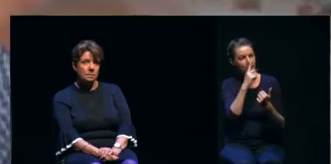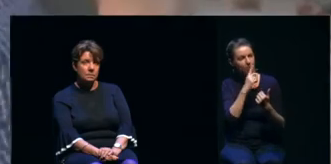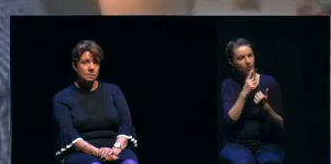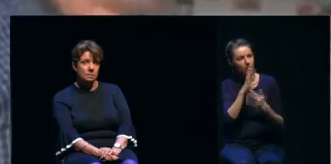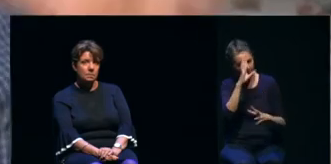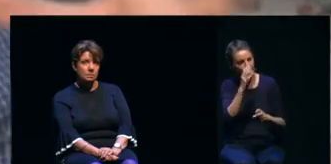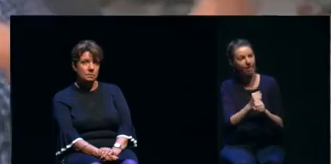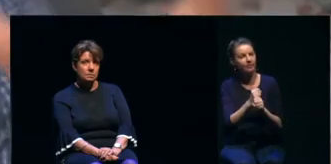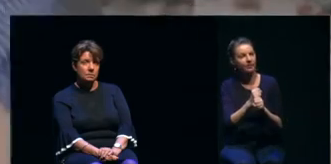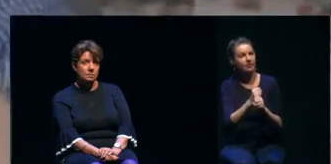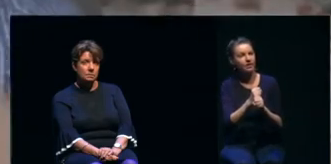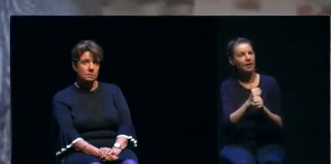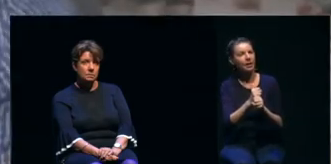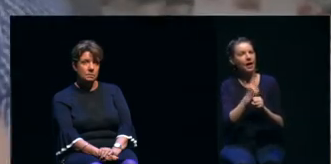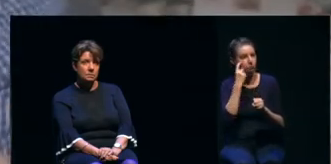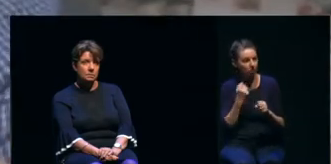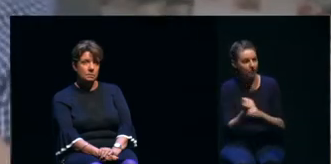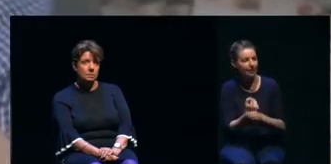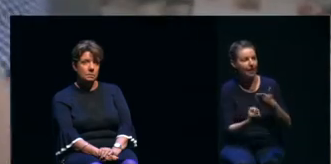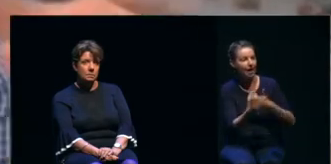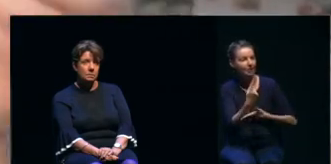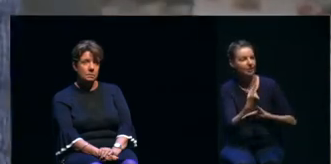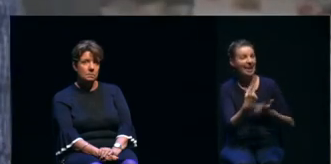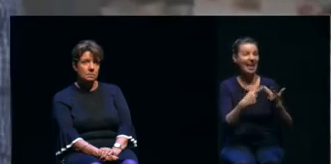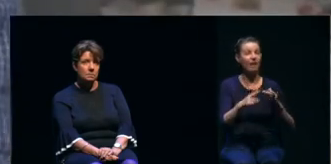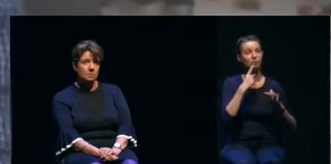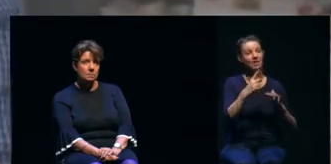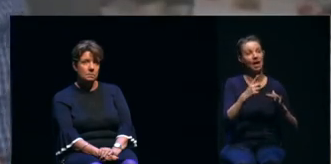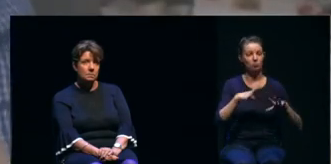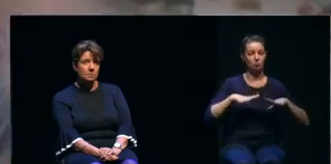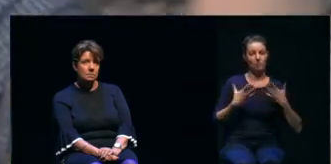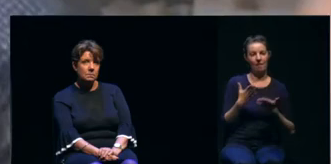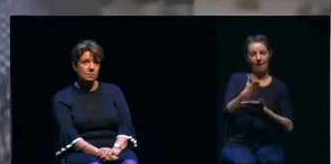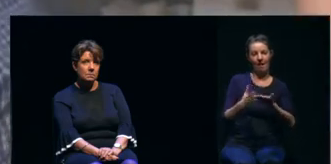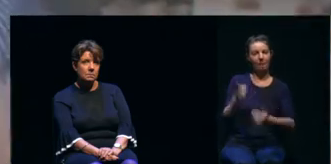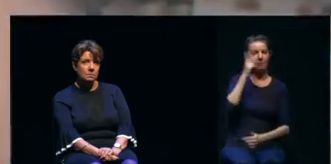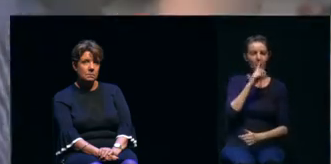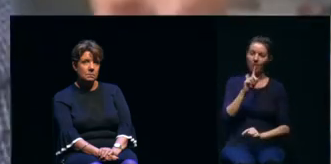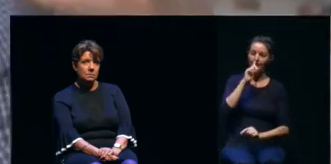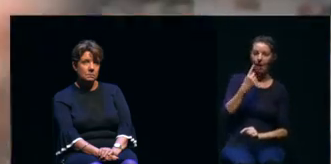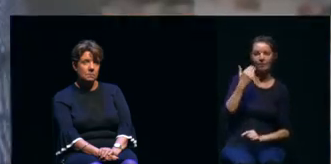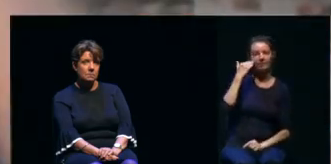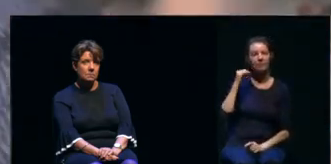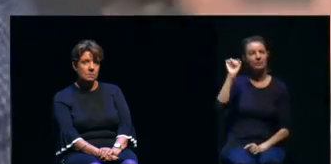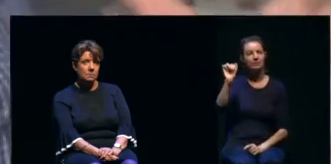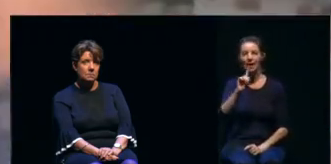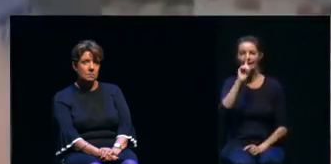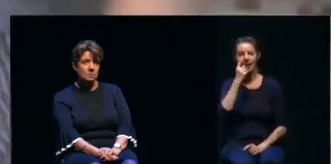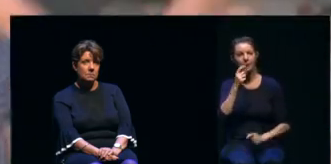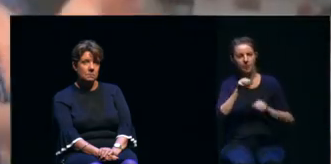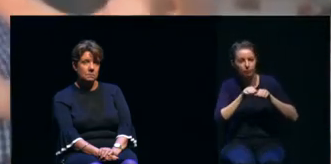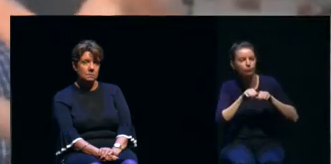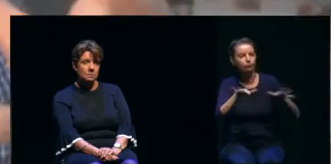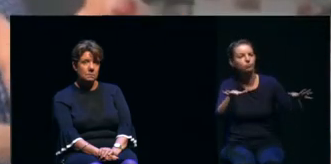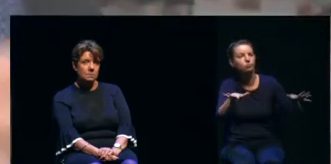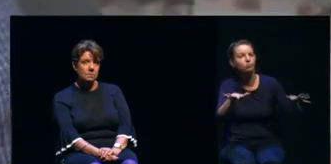towards it. And if you are automatically saying half the population can't be a feminist, feminism will never be a global idea. That will never be accepted. It will